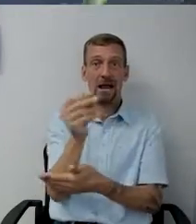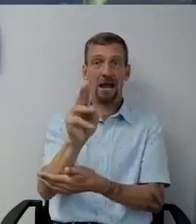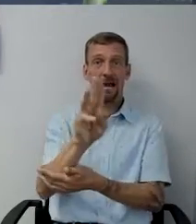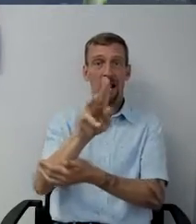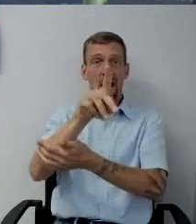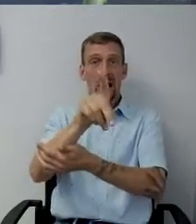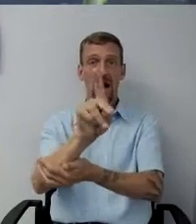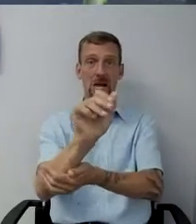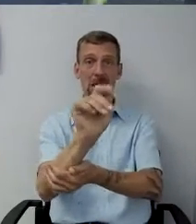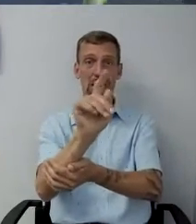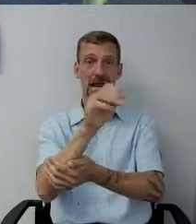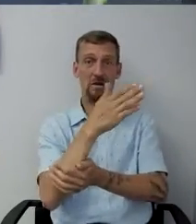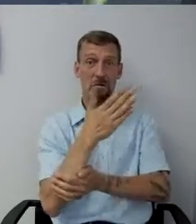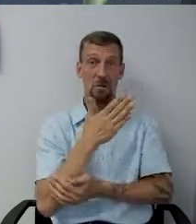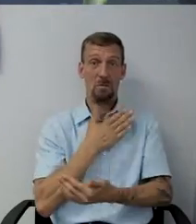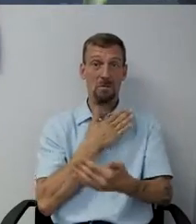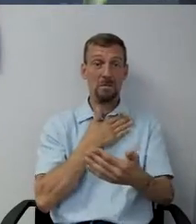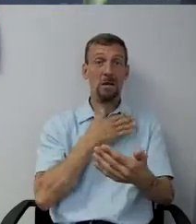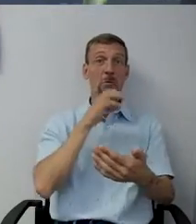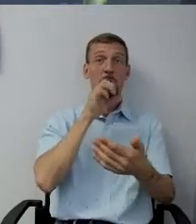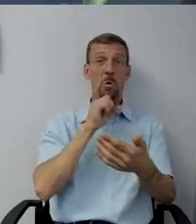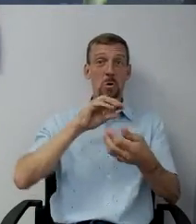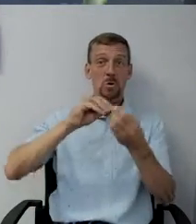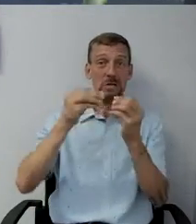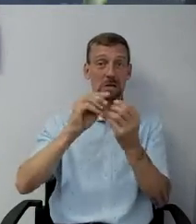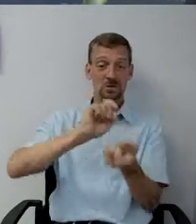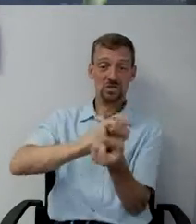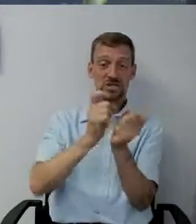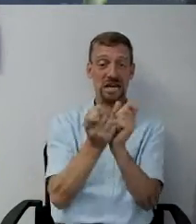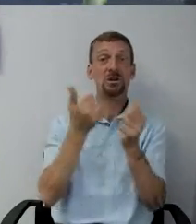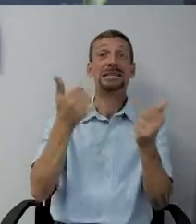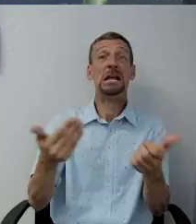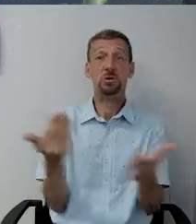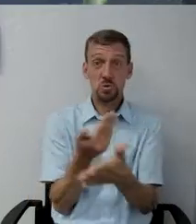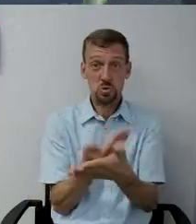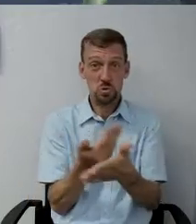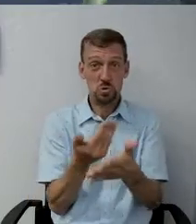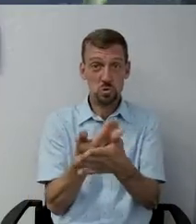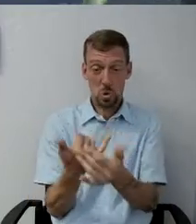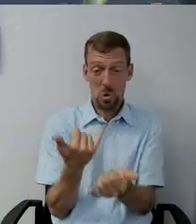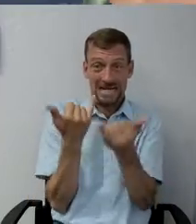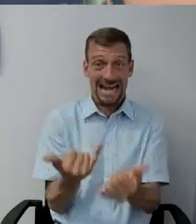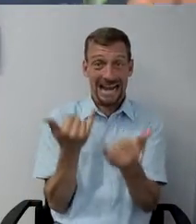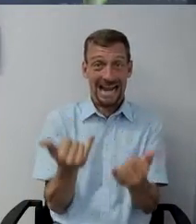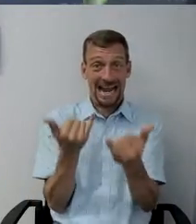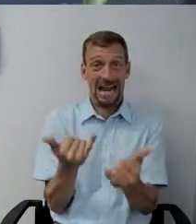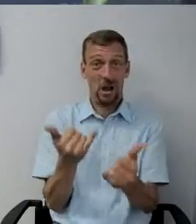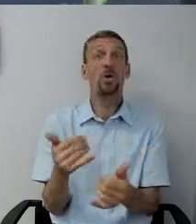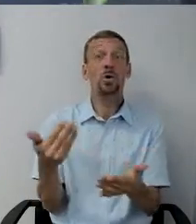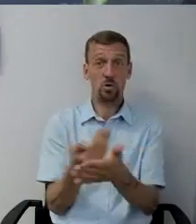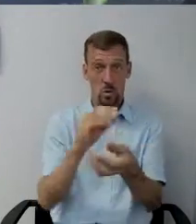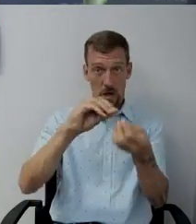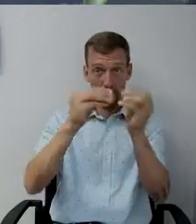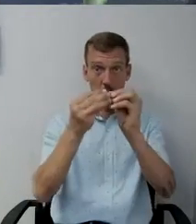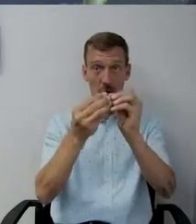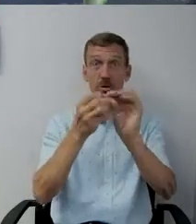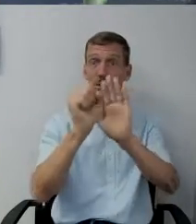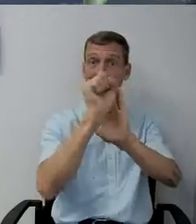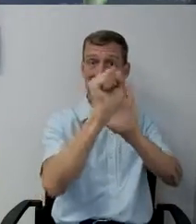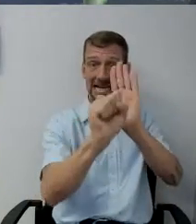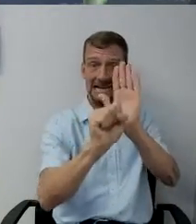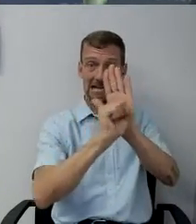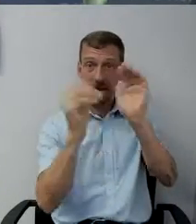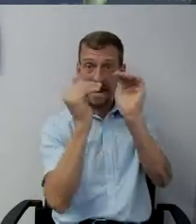published. So I had to cross my numbers out, and so you literally are getting right up to the moment. So starting at the state